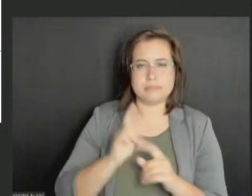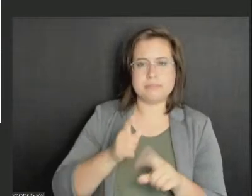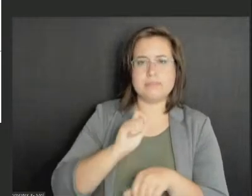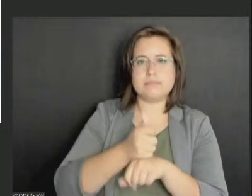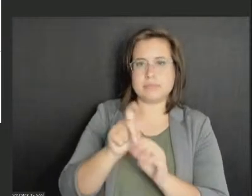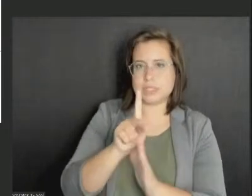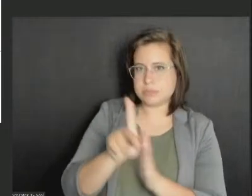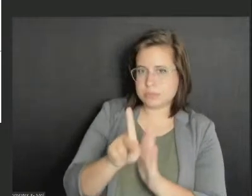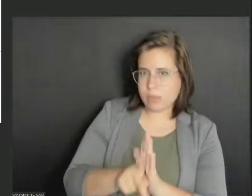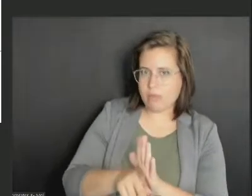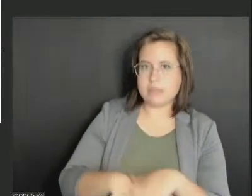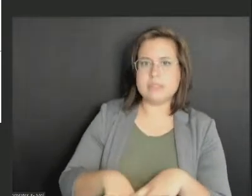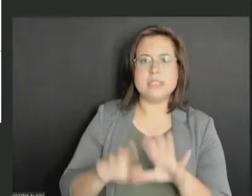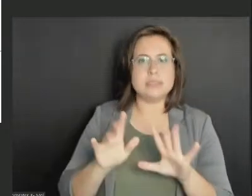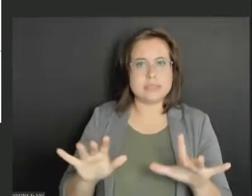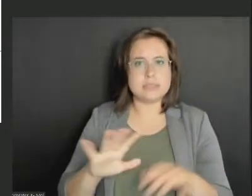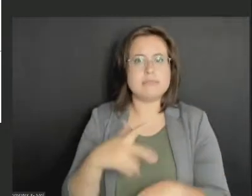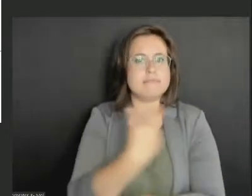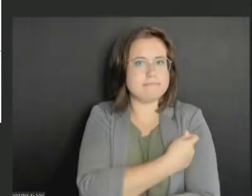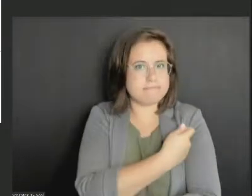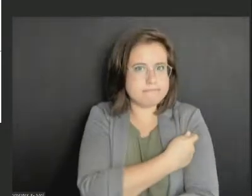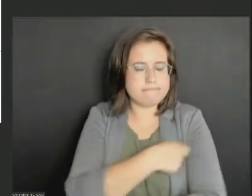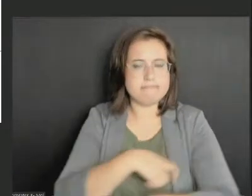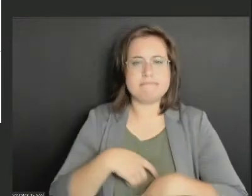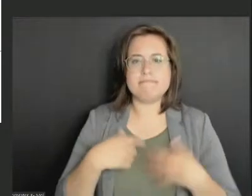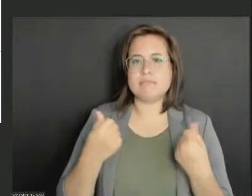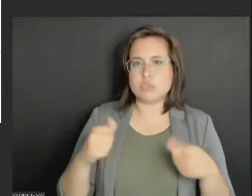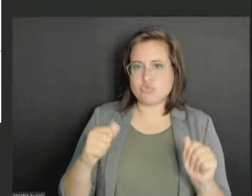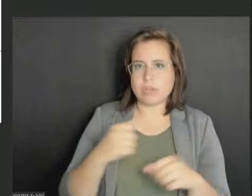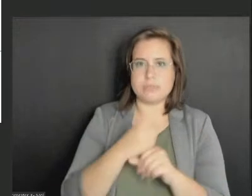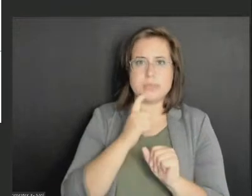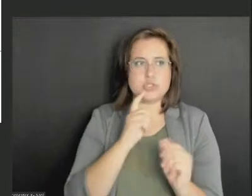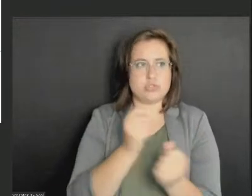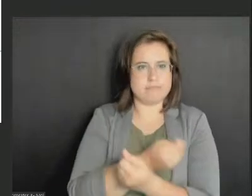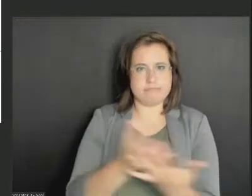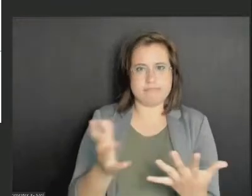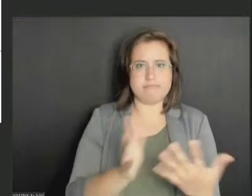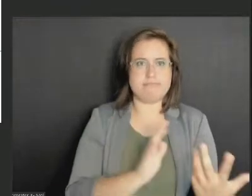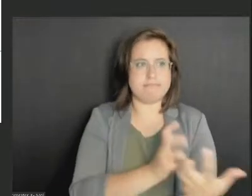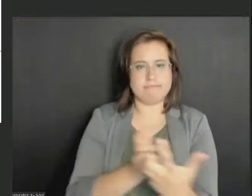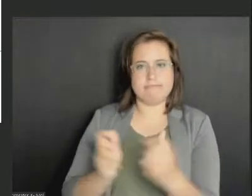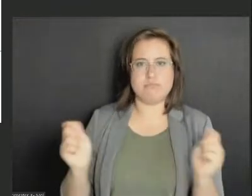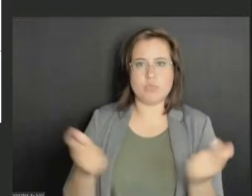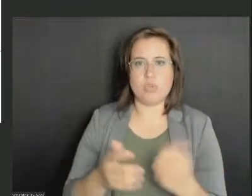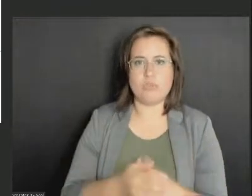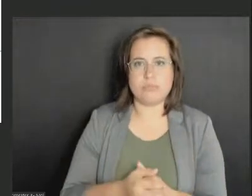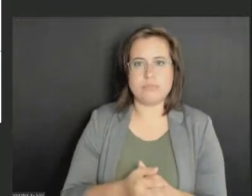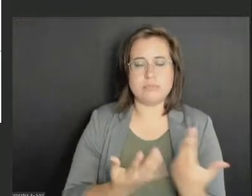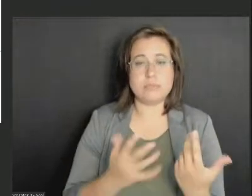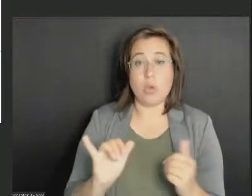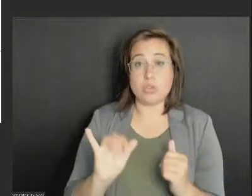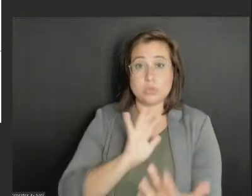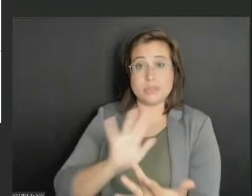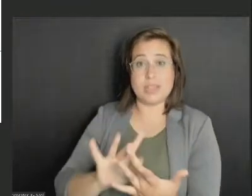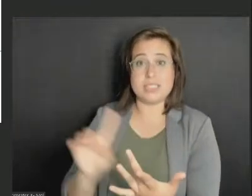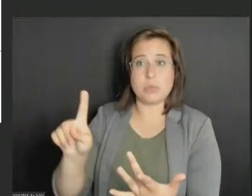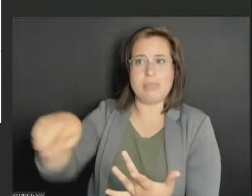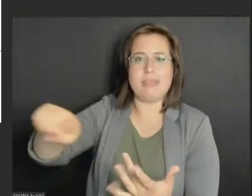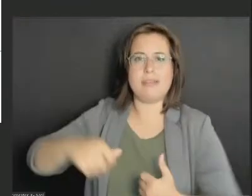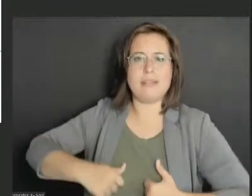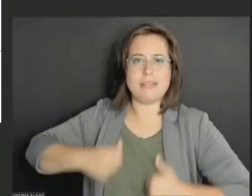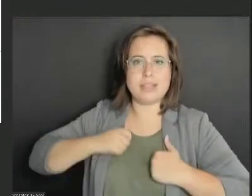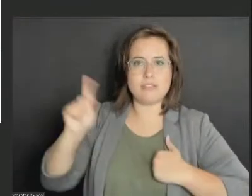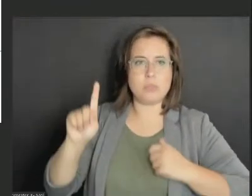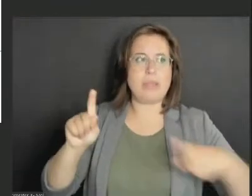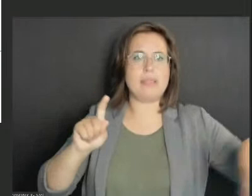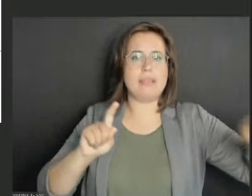and vaccination efforts to reach these historically underserved communities, and to reach them where they live, where they work, and to